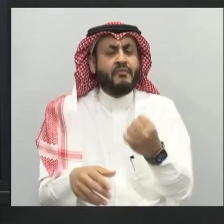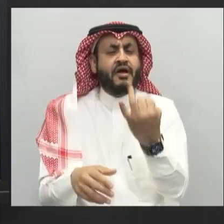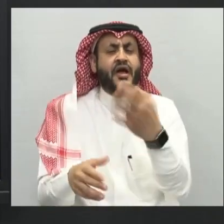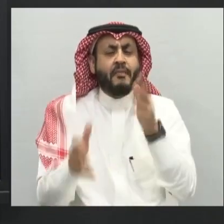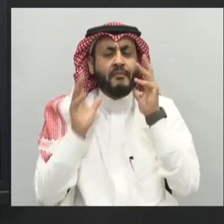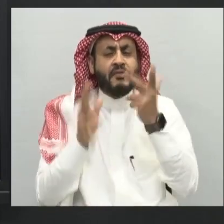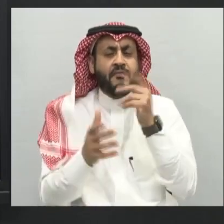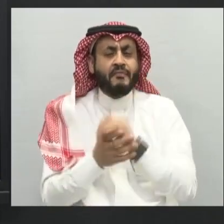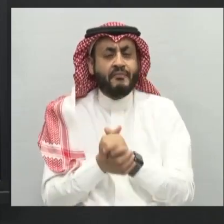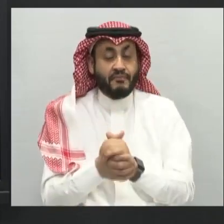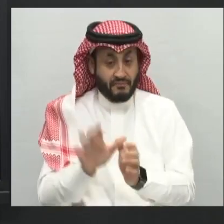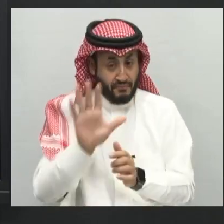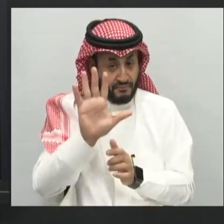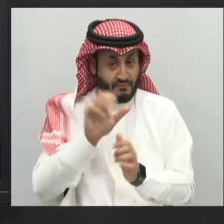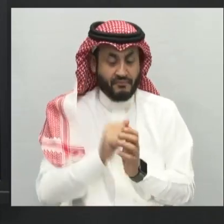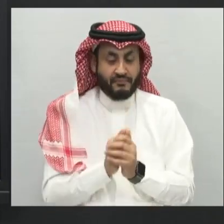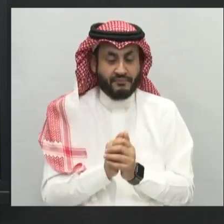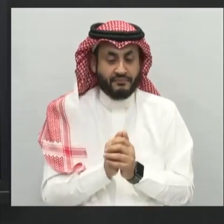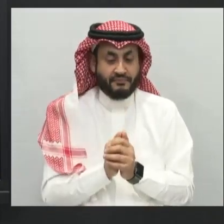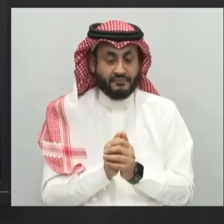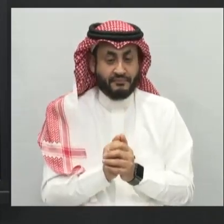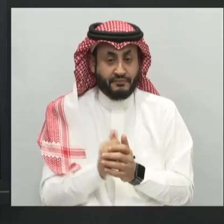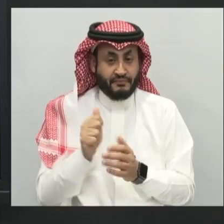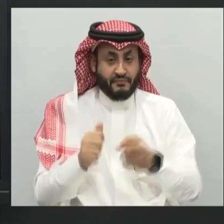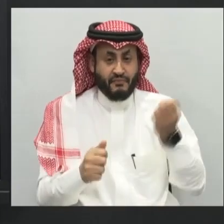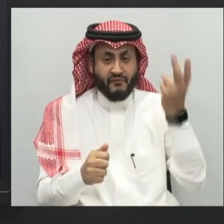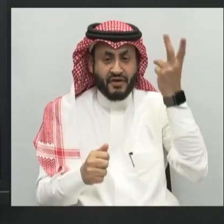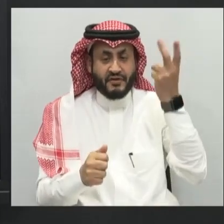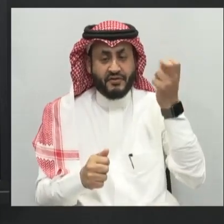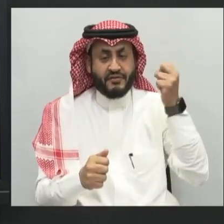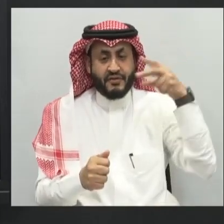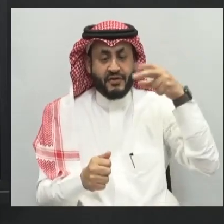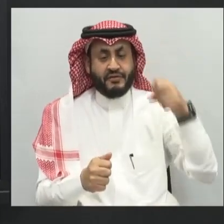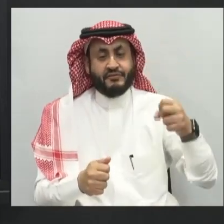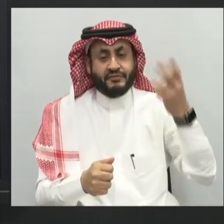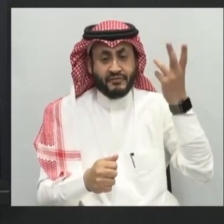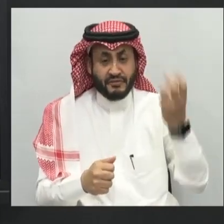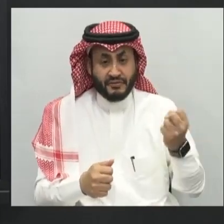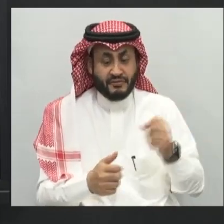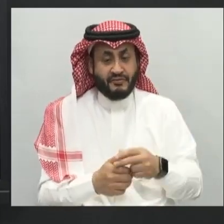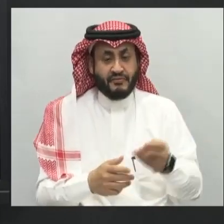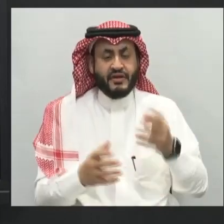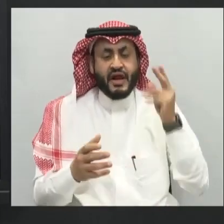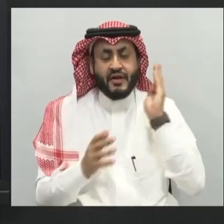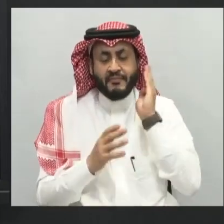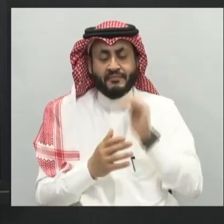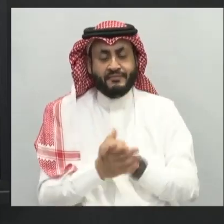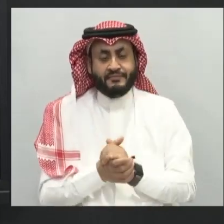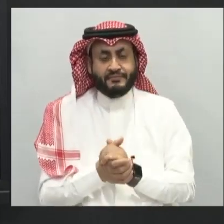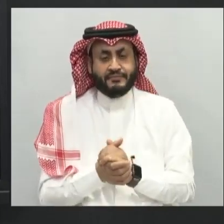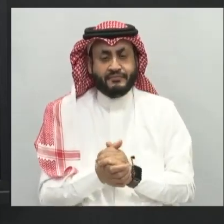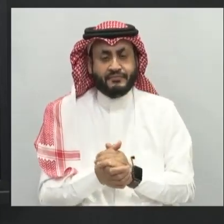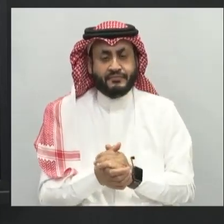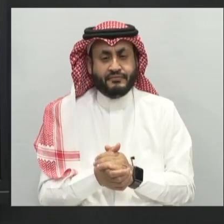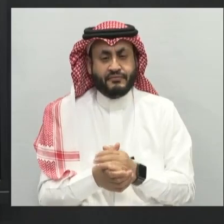pray? 5 times a day. Fajr, Dhuhr, Asr, Maghrib, and Isha. What happens when it's